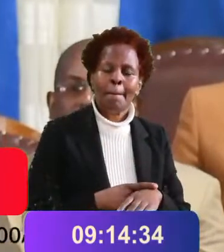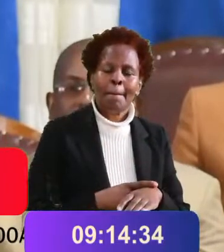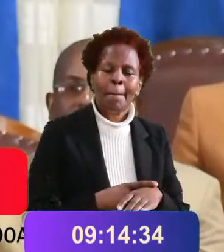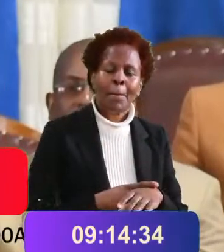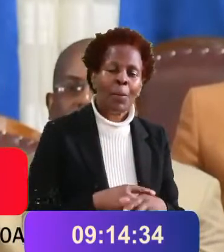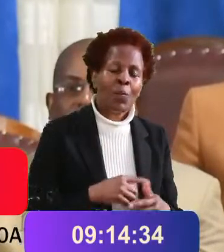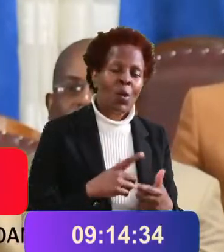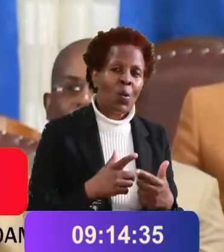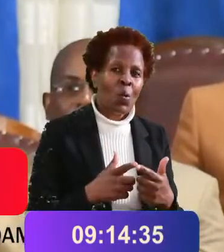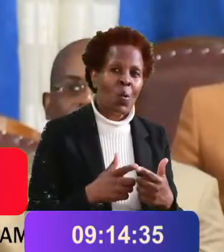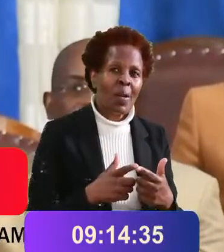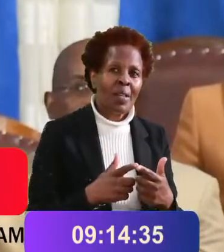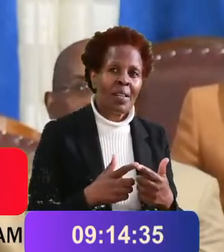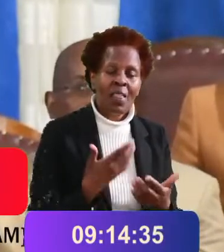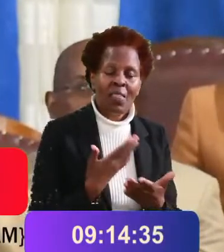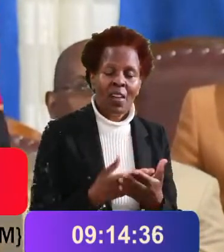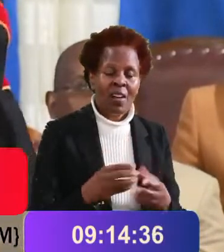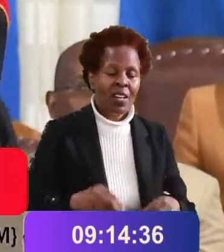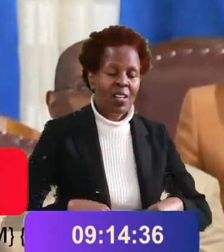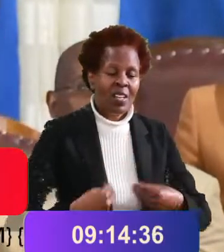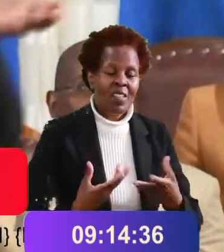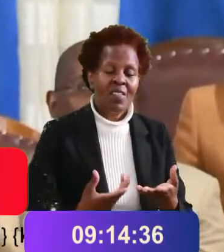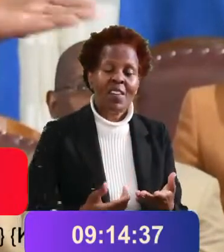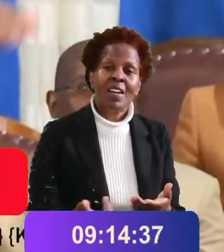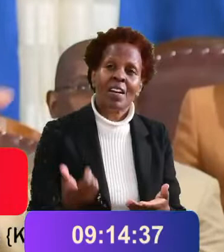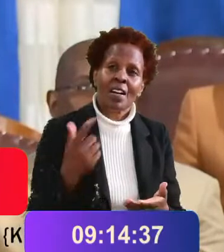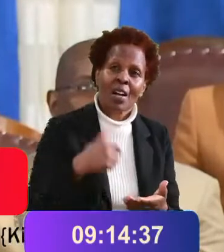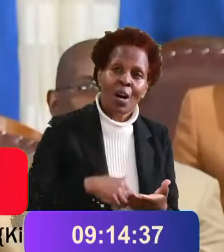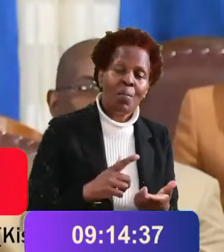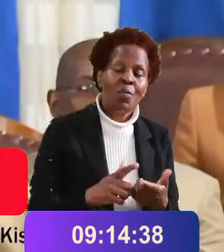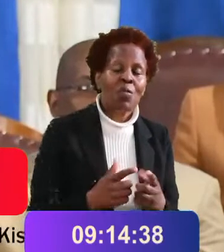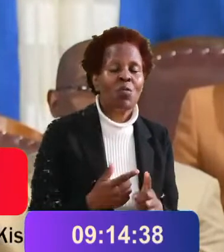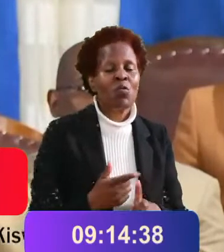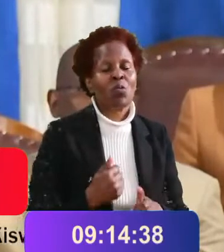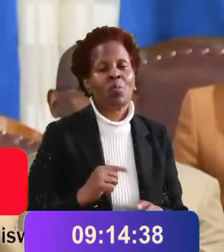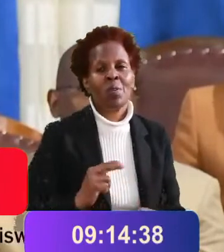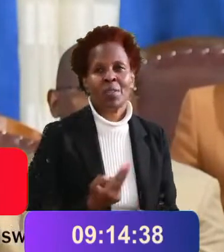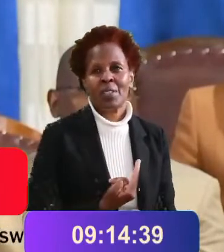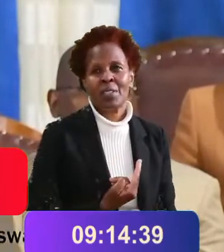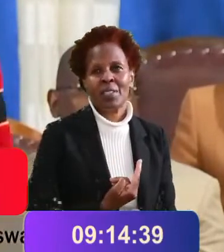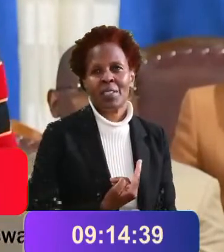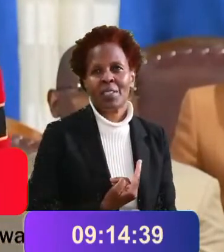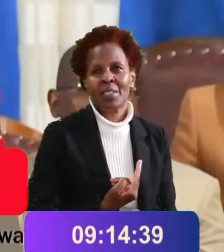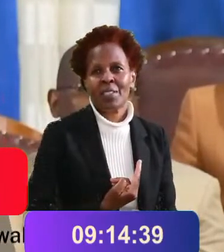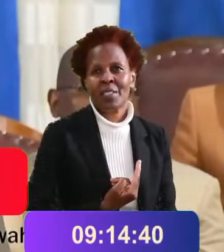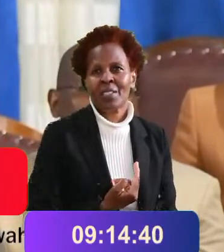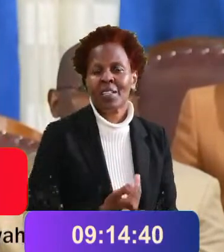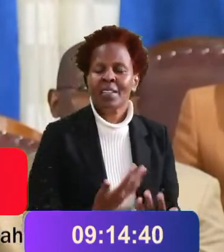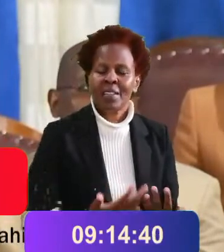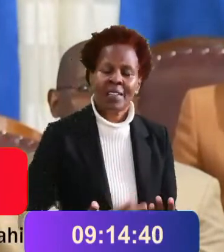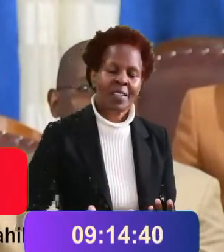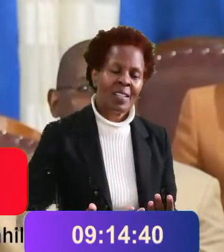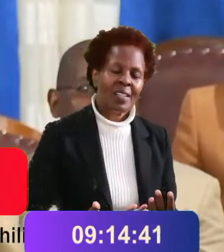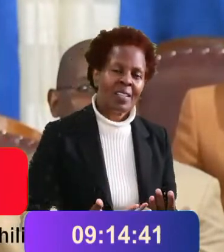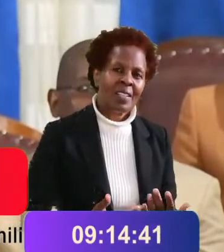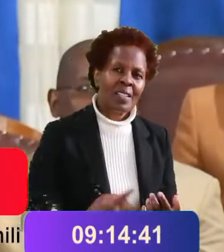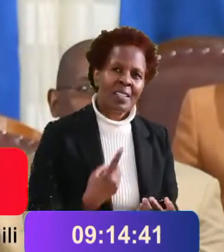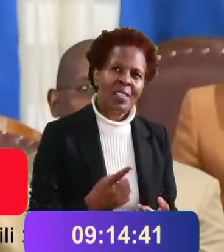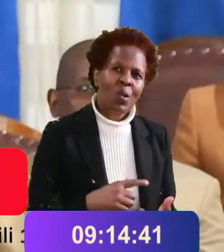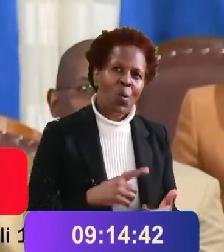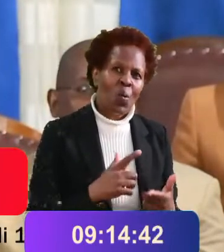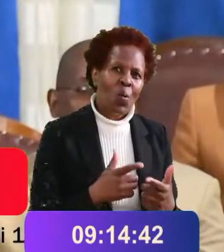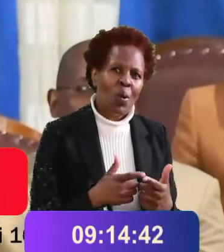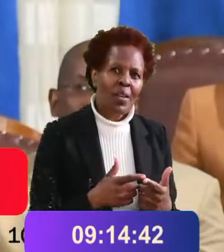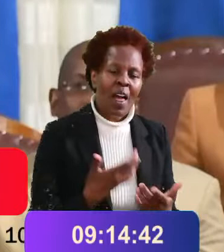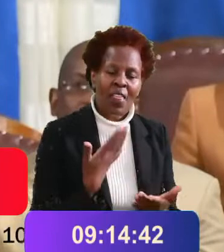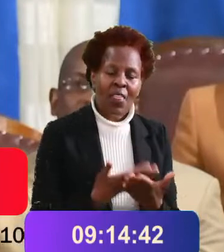When does Thanksgiving come out of us naturally? Now we know circumstances when a thank